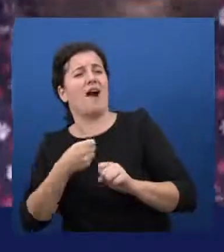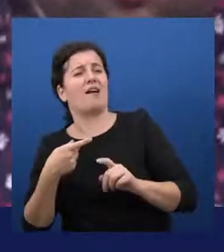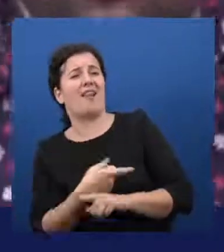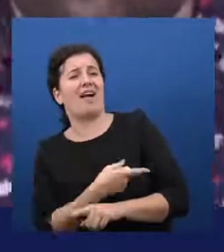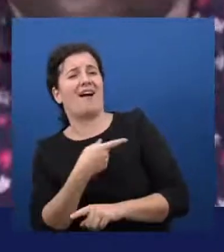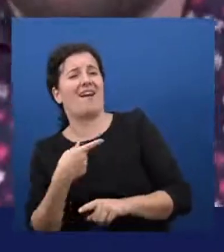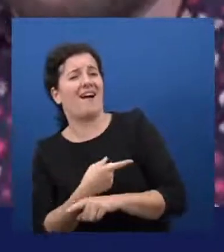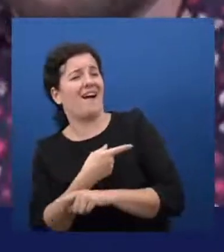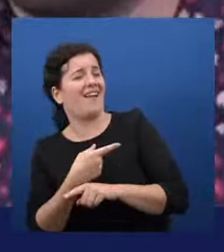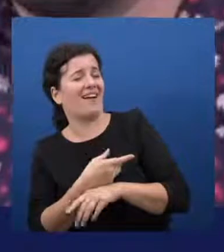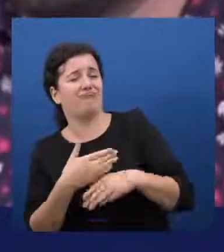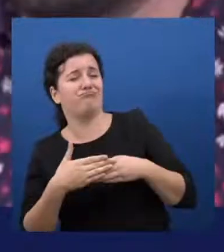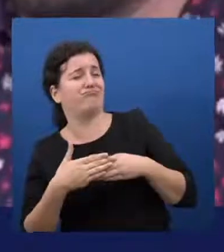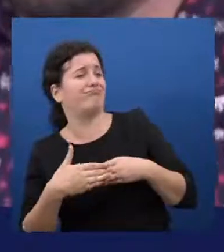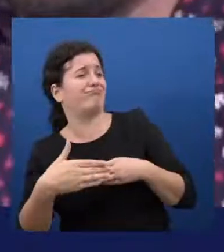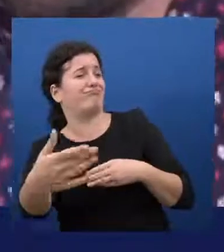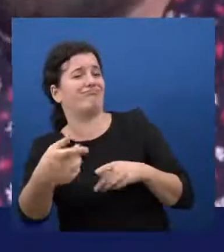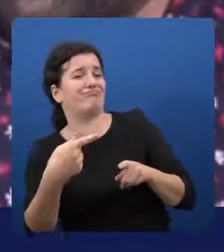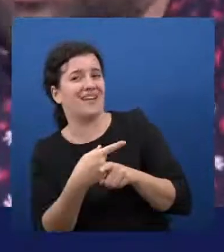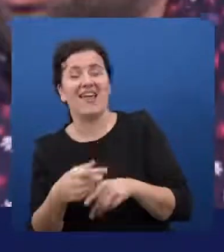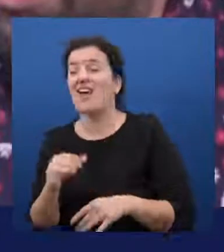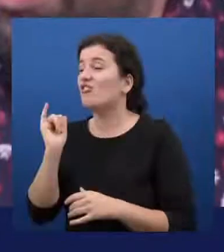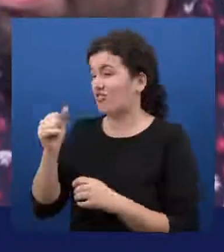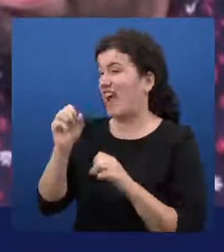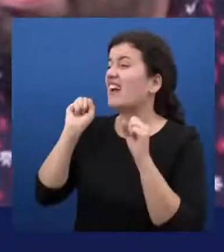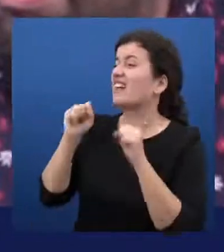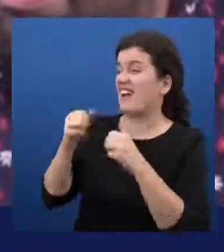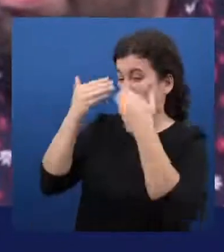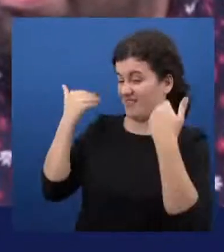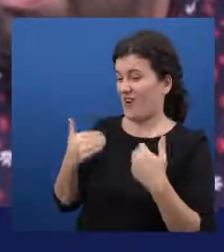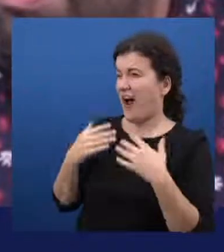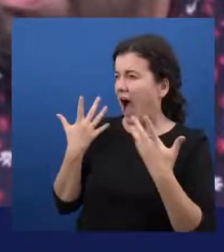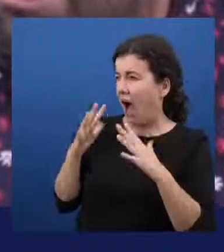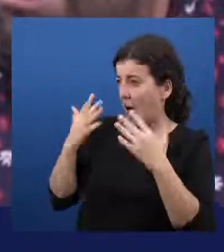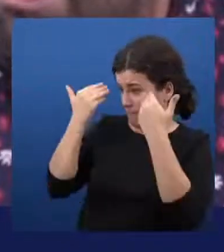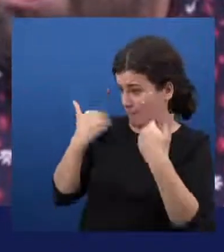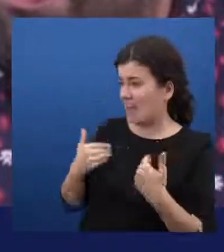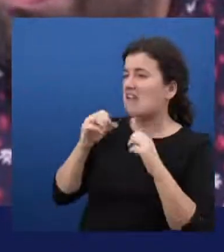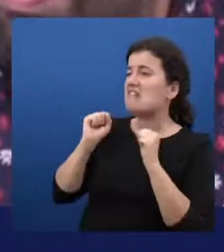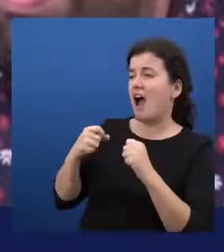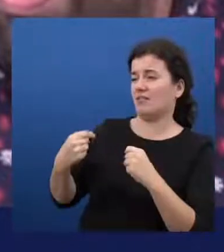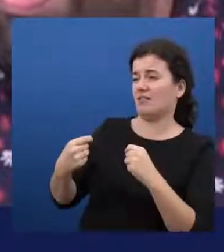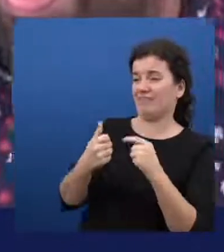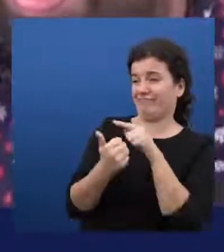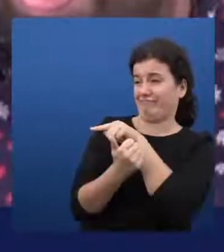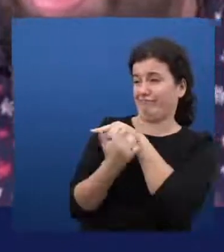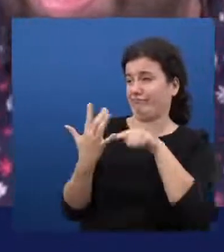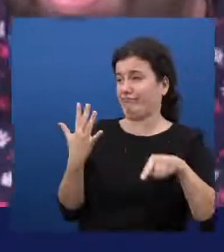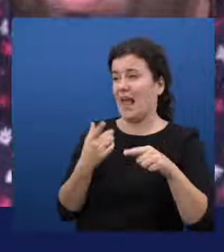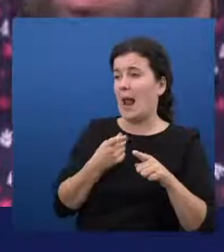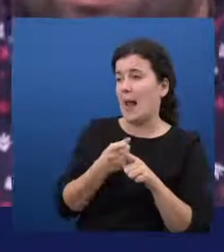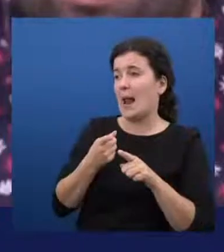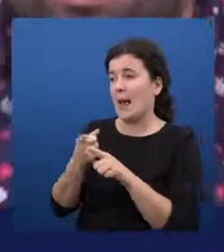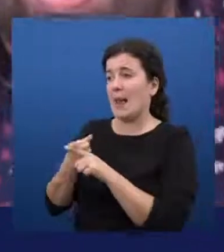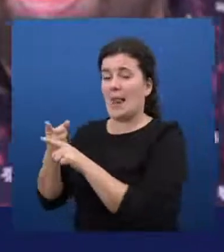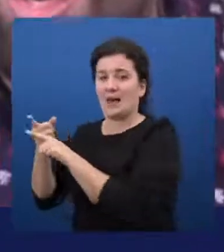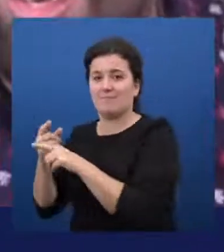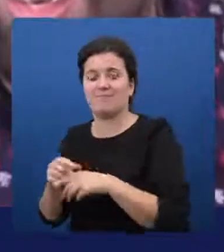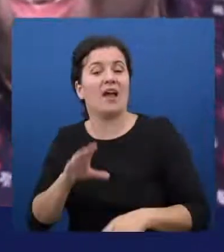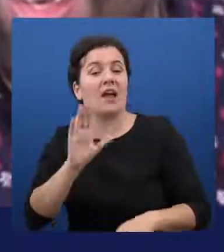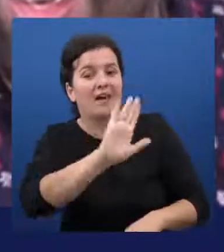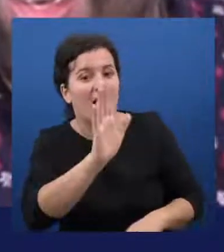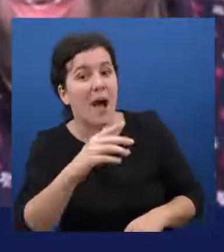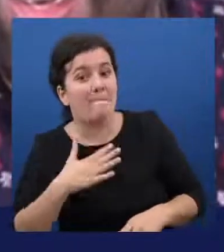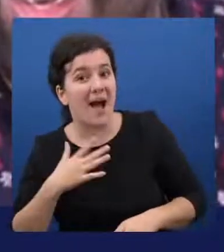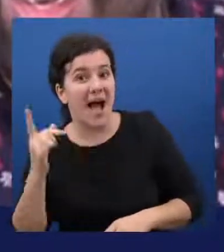That's right. There is endless things to tease me about. It's true. And I have to Very say, true. in this case, since my sound is really bad today, I'm